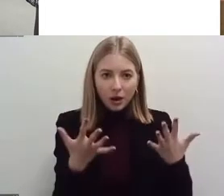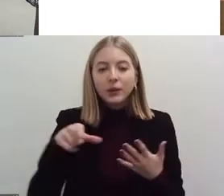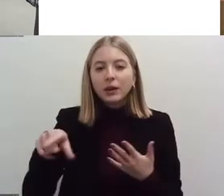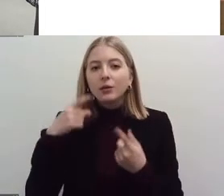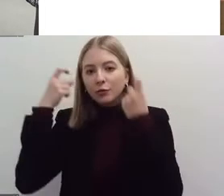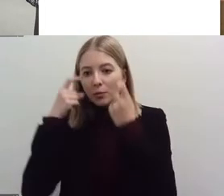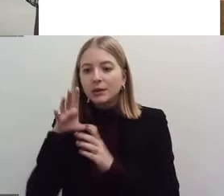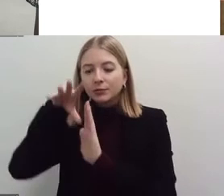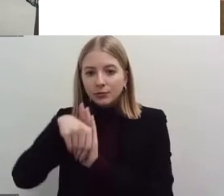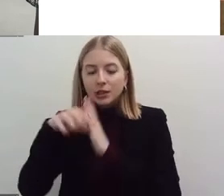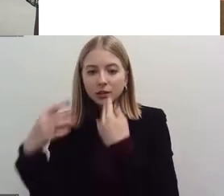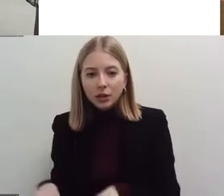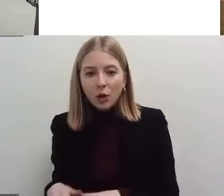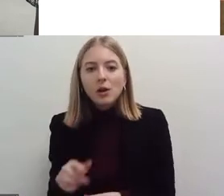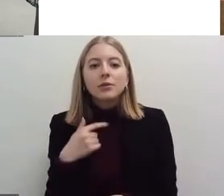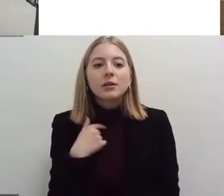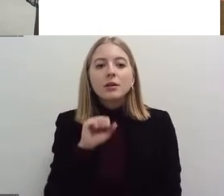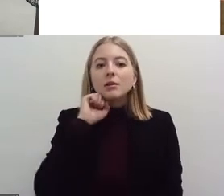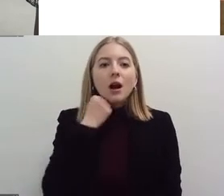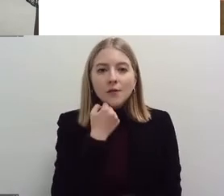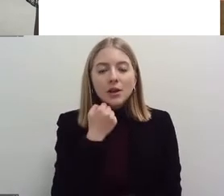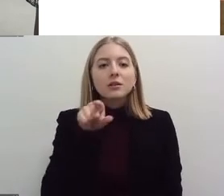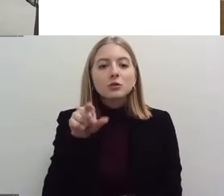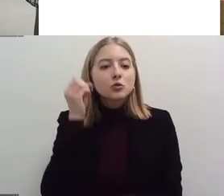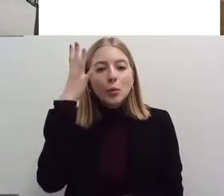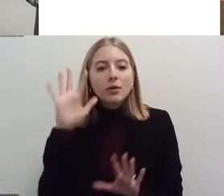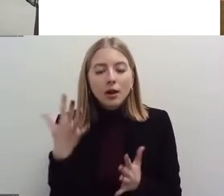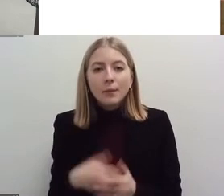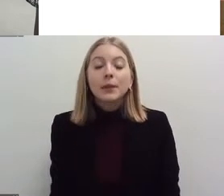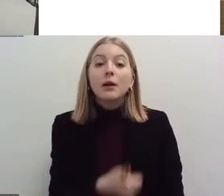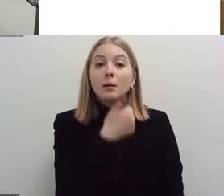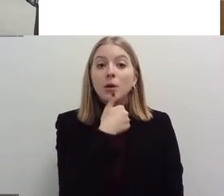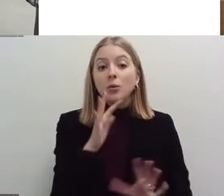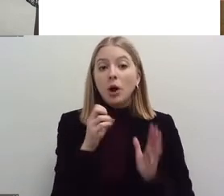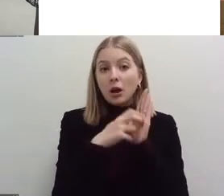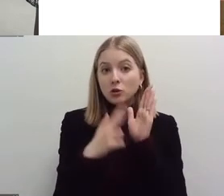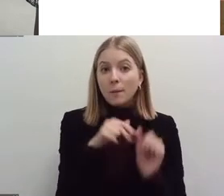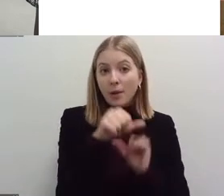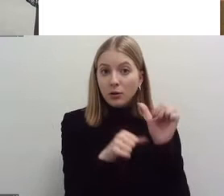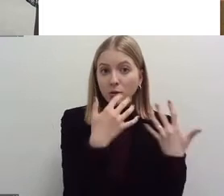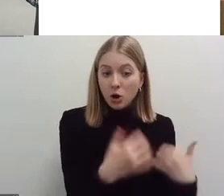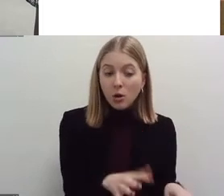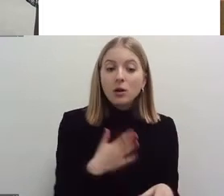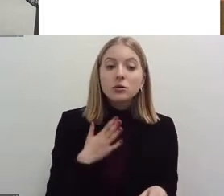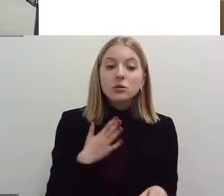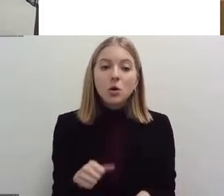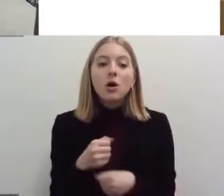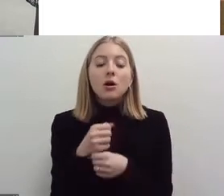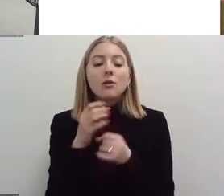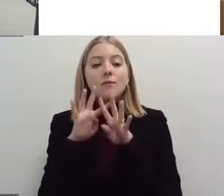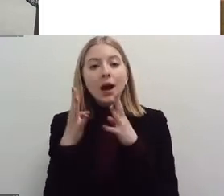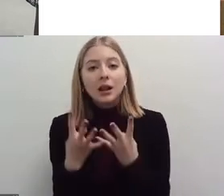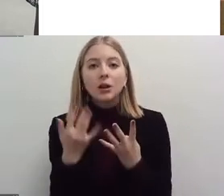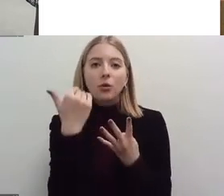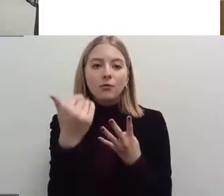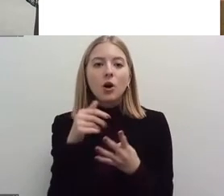and anger towards the system that has failed us, which is by all means justified and important phase in our lives. Nonetheless,